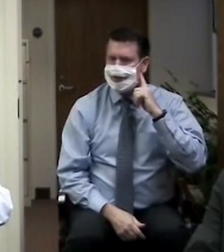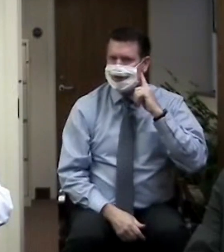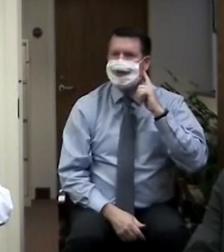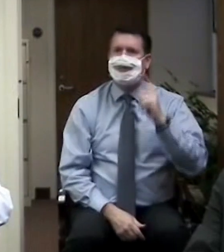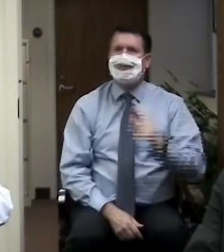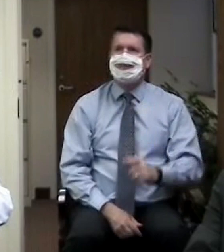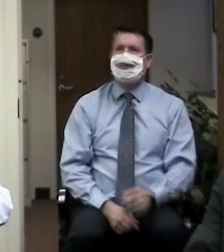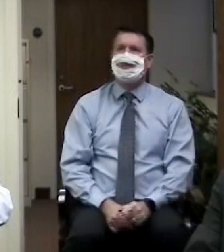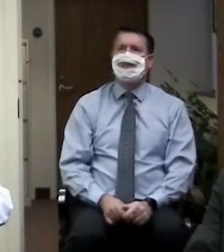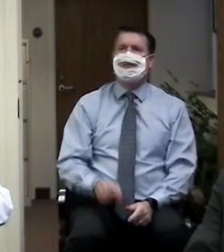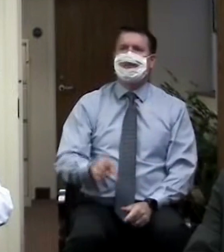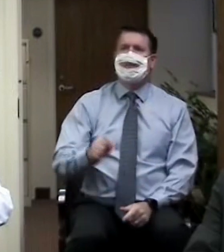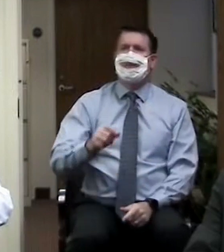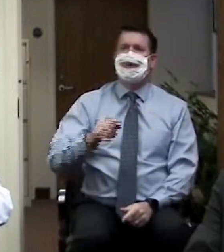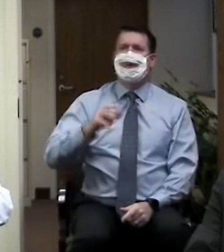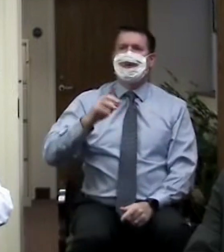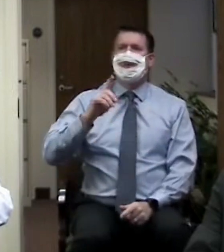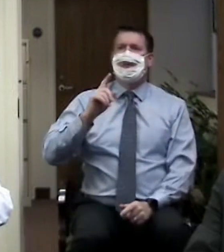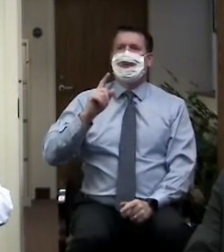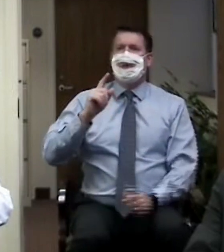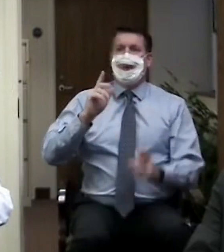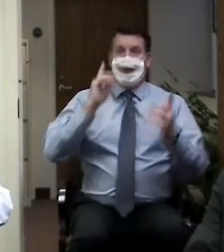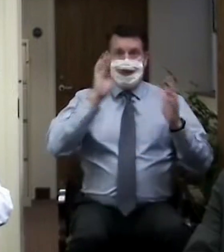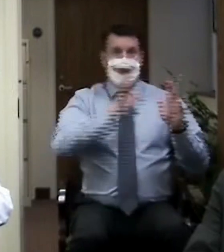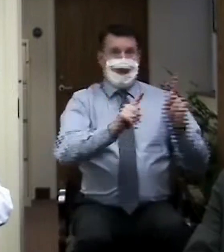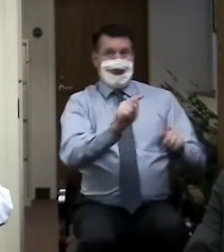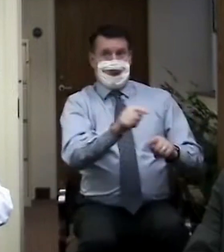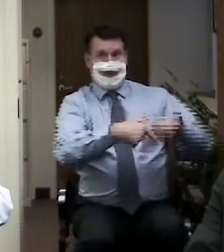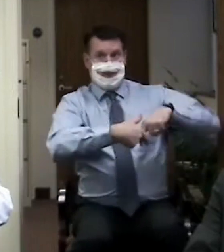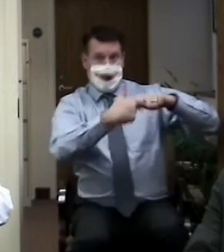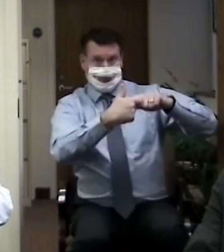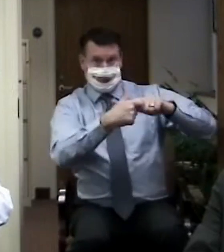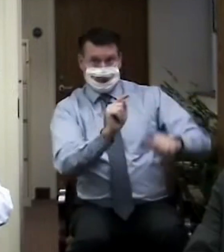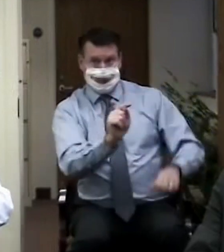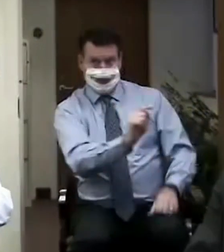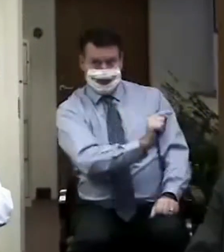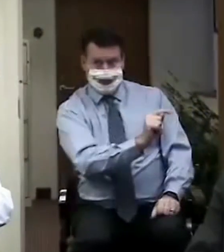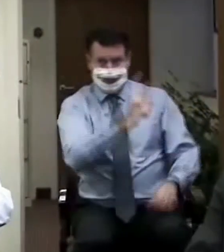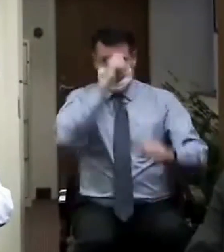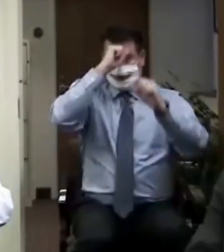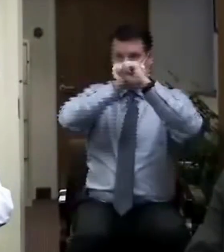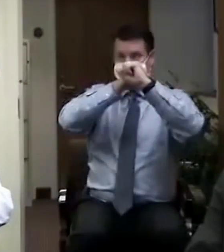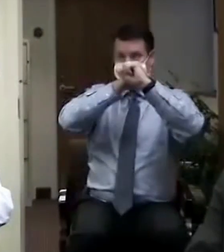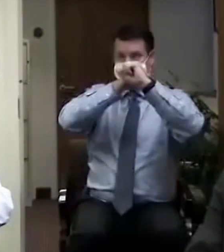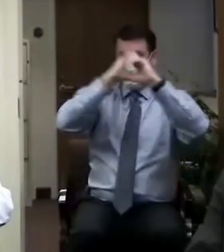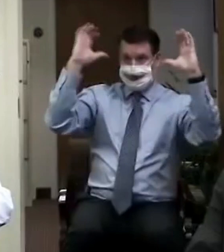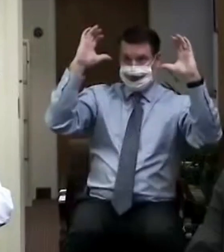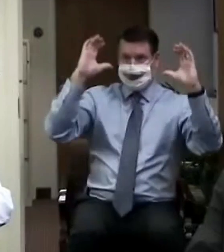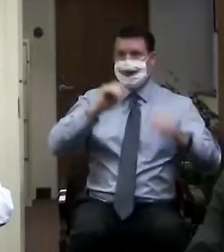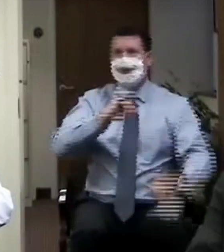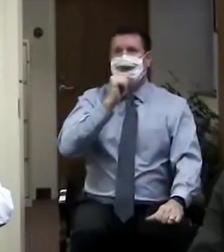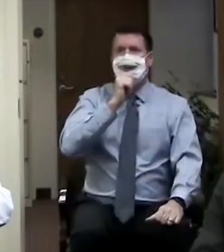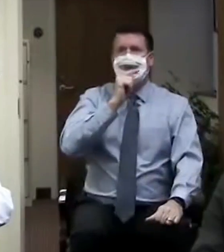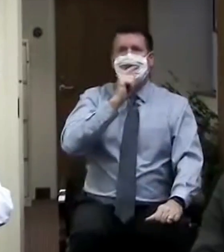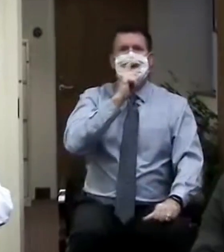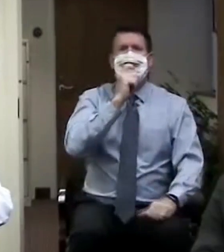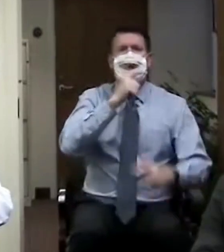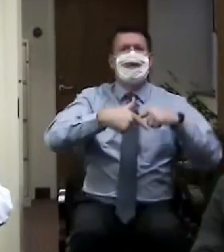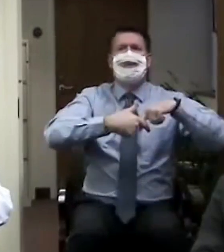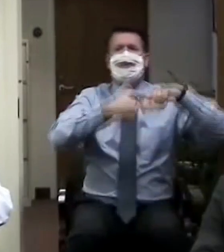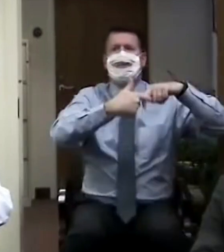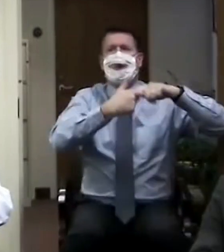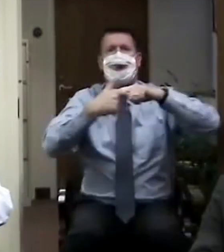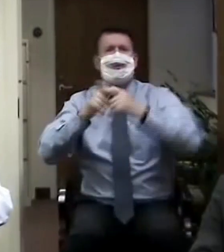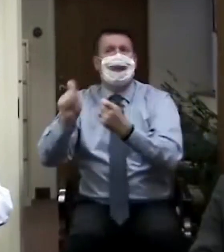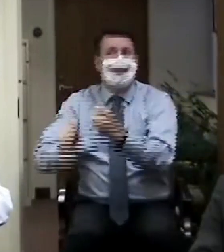are hospital cuts, and what are you looking at in terms of being able to keep these services ramped up? Because as we start